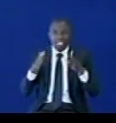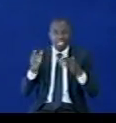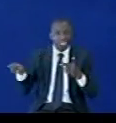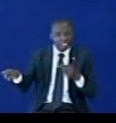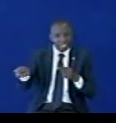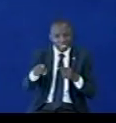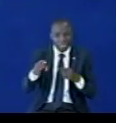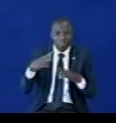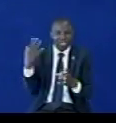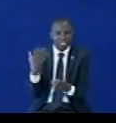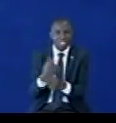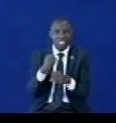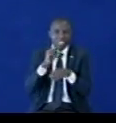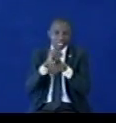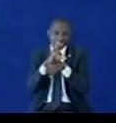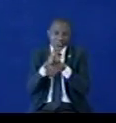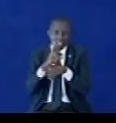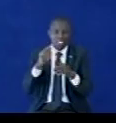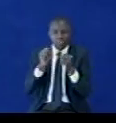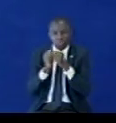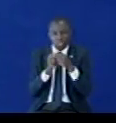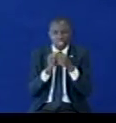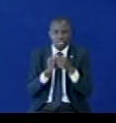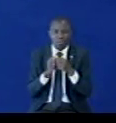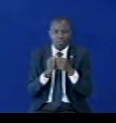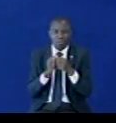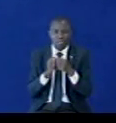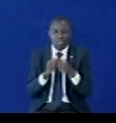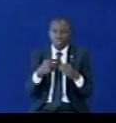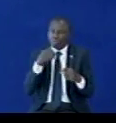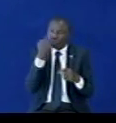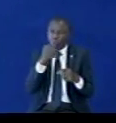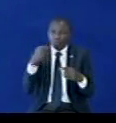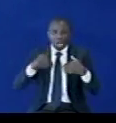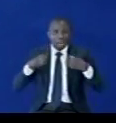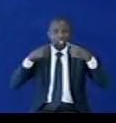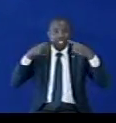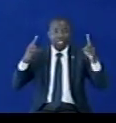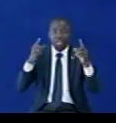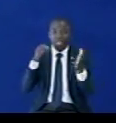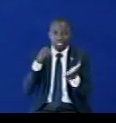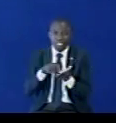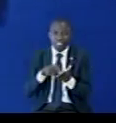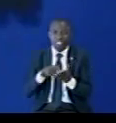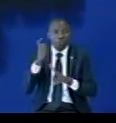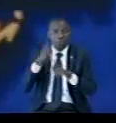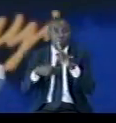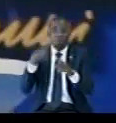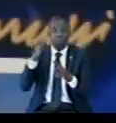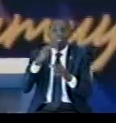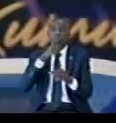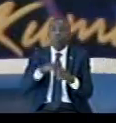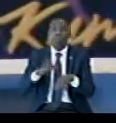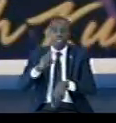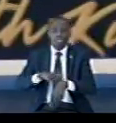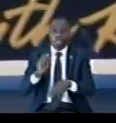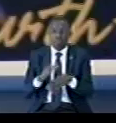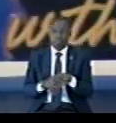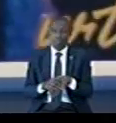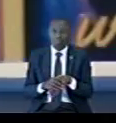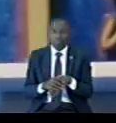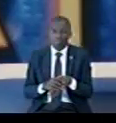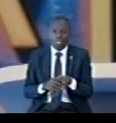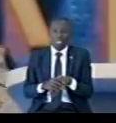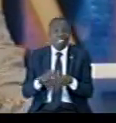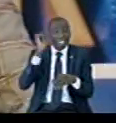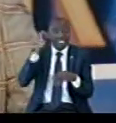them take counsel together. Who has declared this from ancient time? It tells us